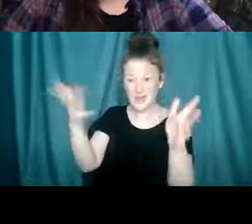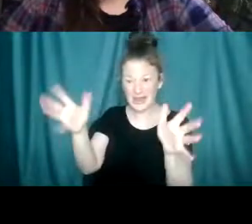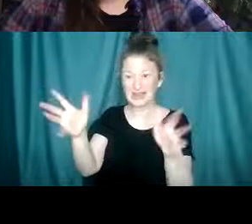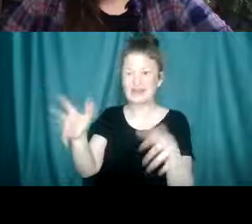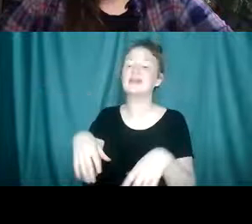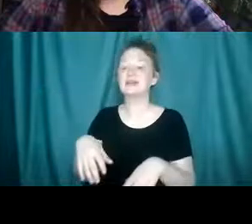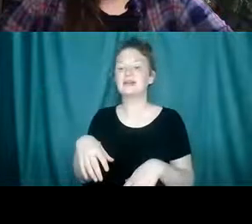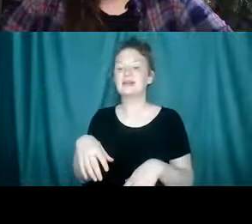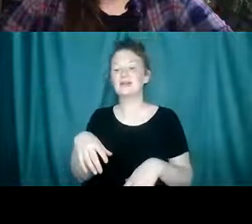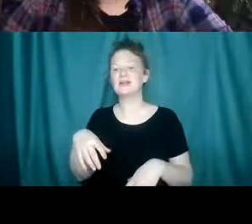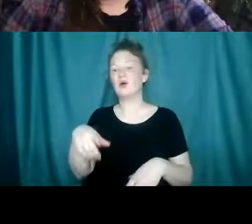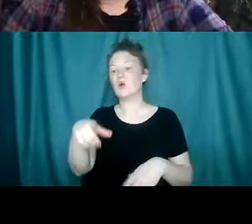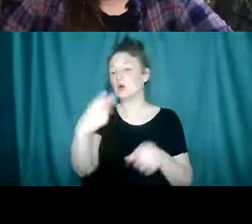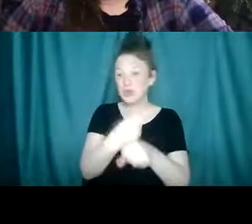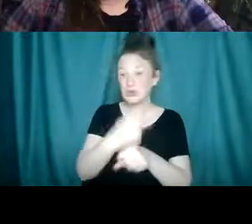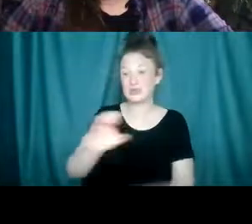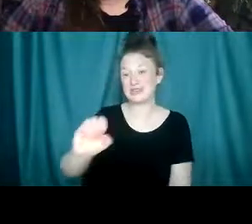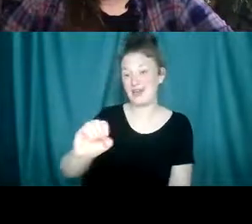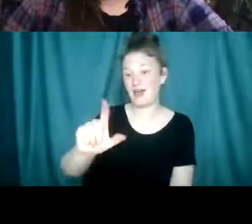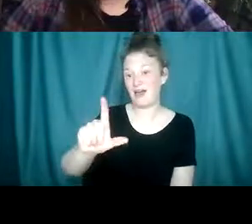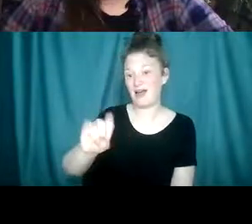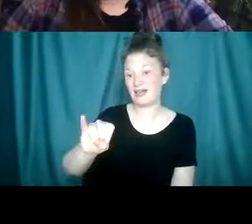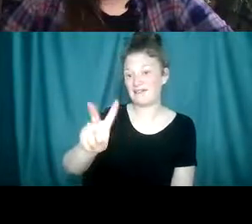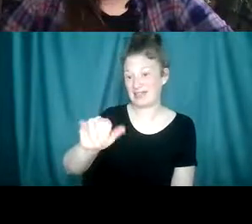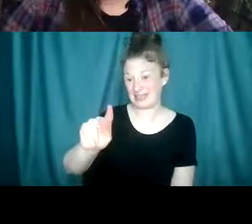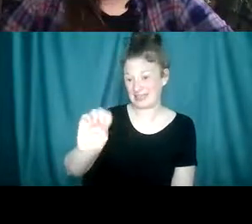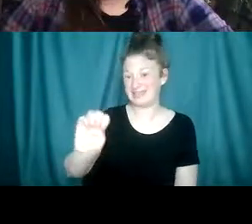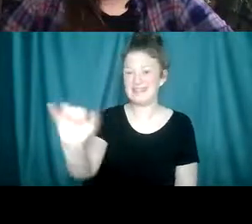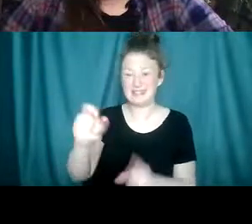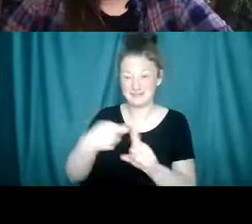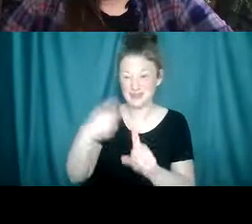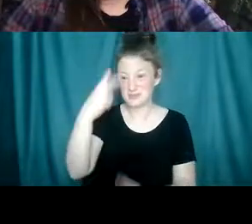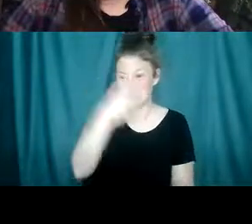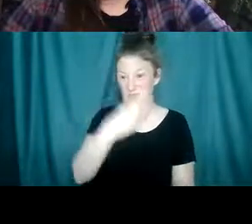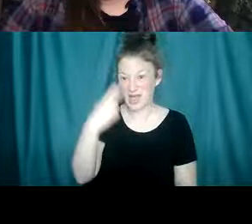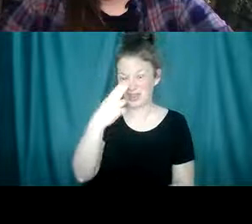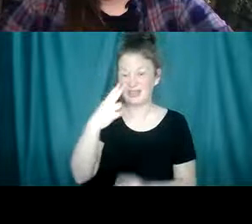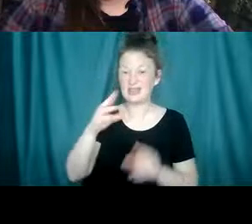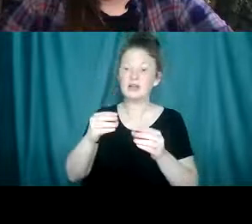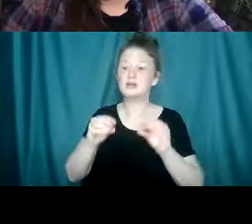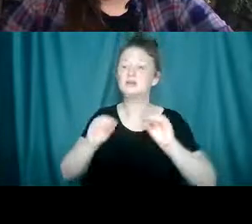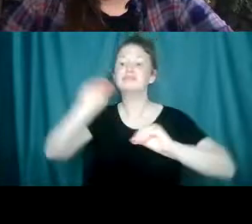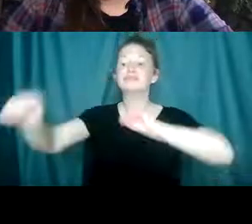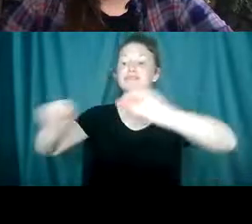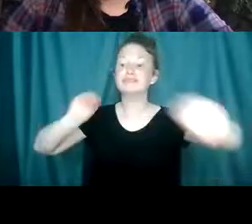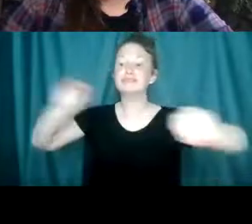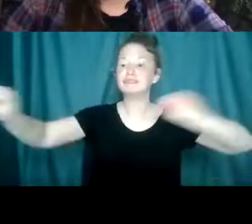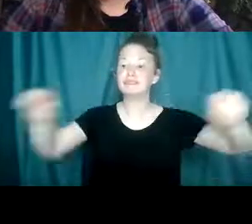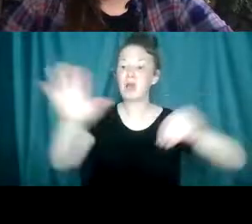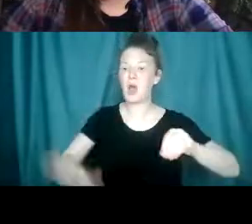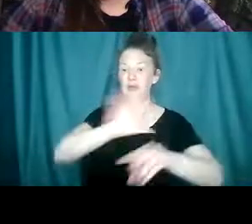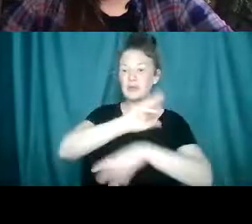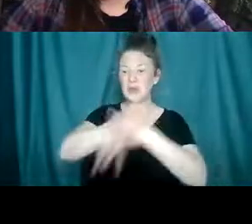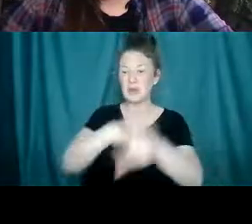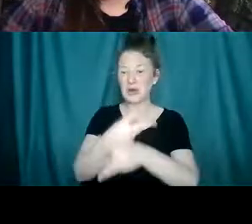spread olivine all over the world. I think that would be very expensive because first of all, you have to mine the olivine and